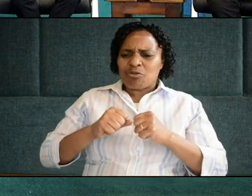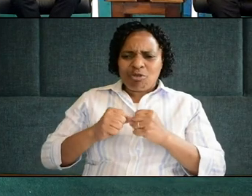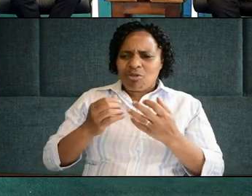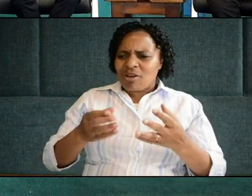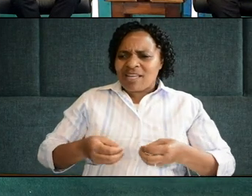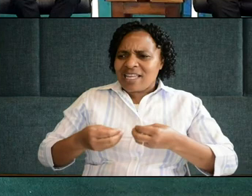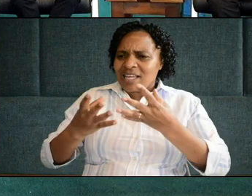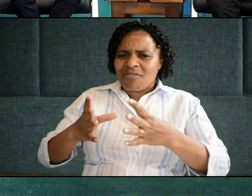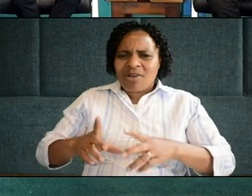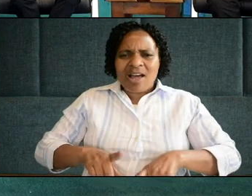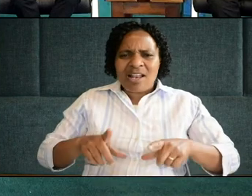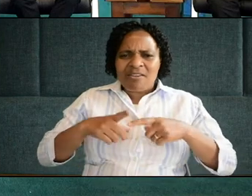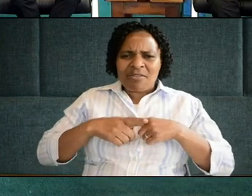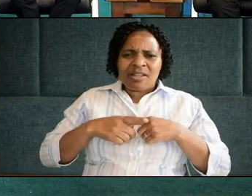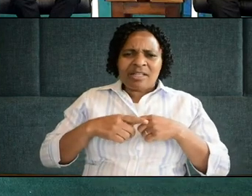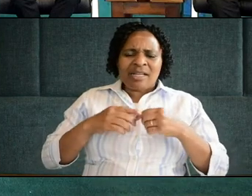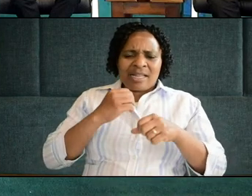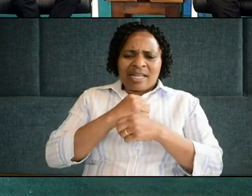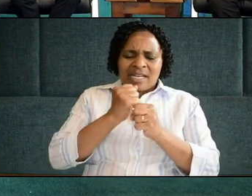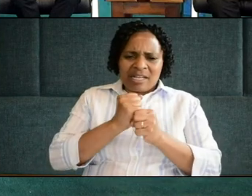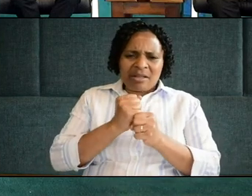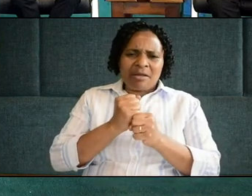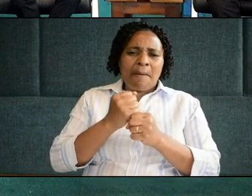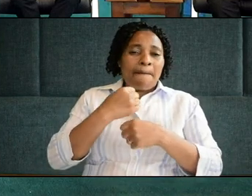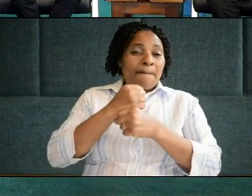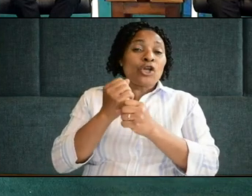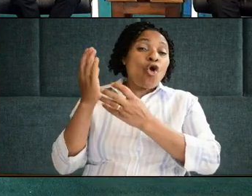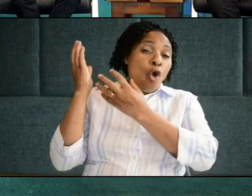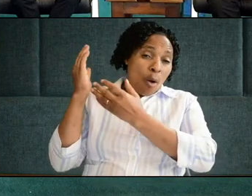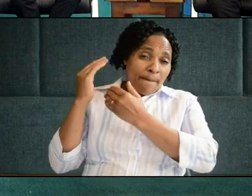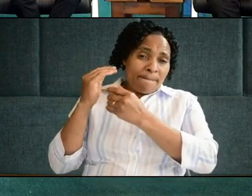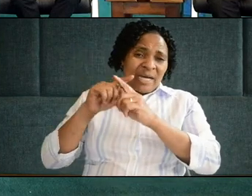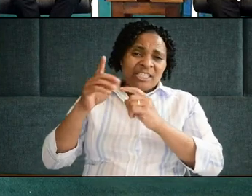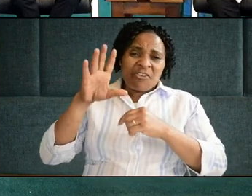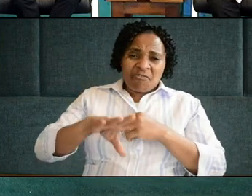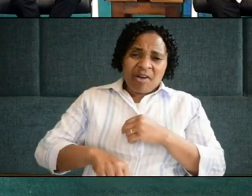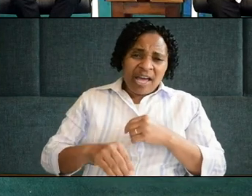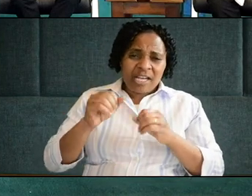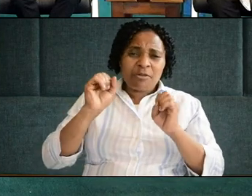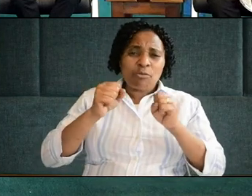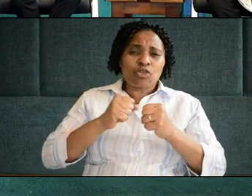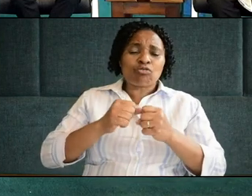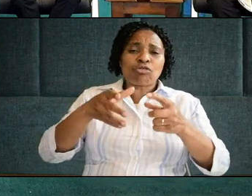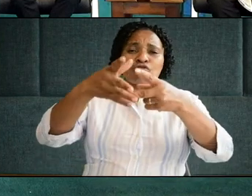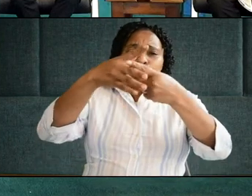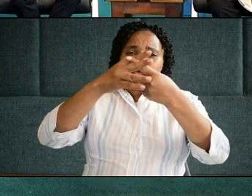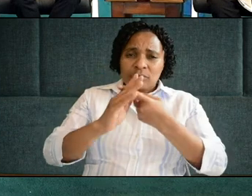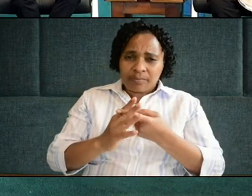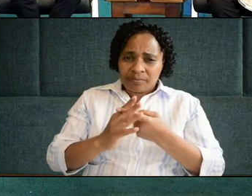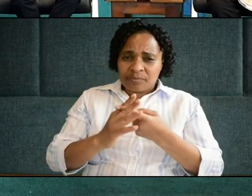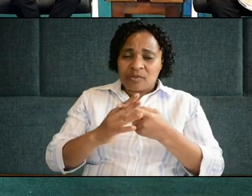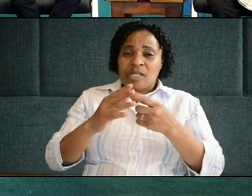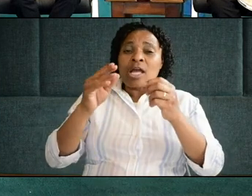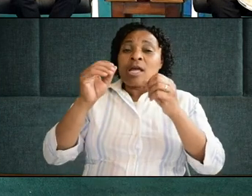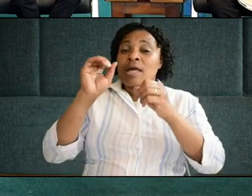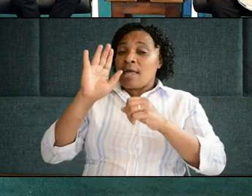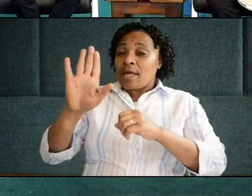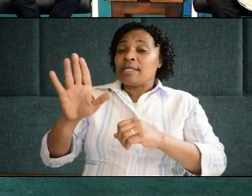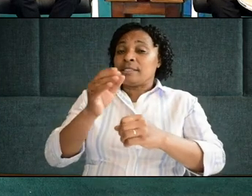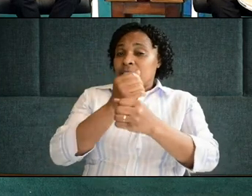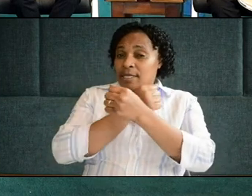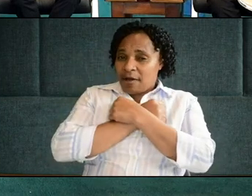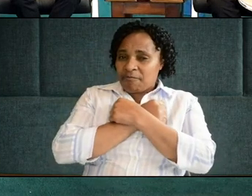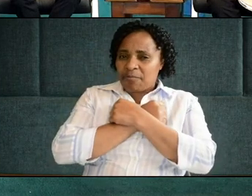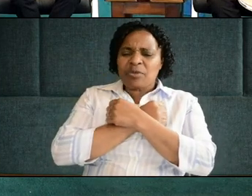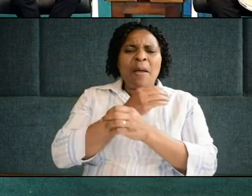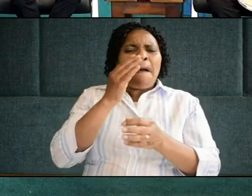he got salvation and he made it whole, but he found that he couldn't hide love as Christ did impart. You will notice that if Christ